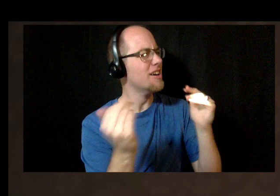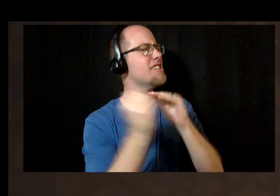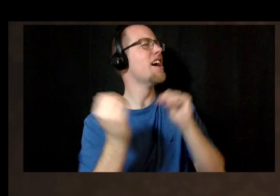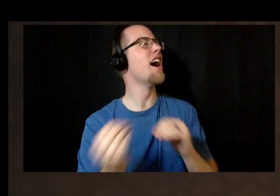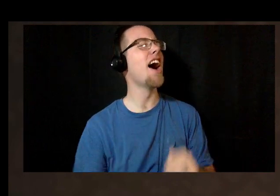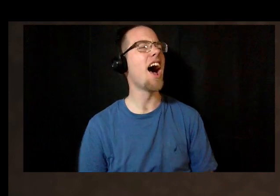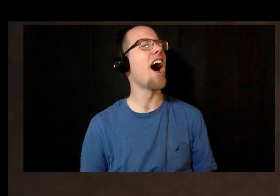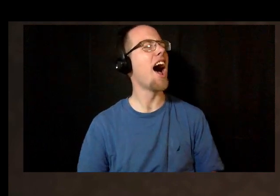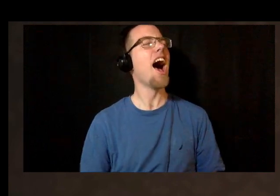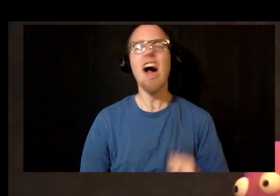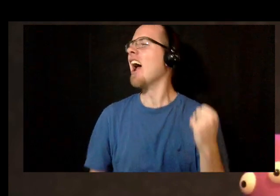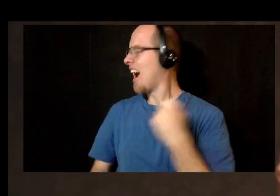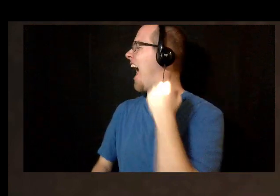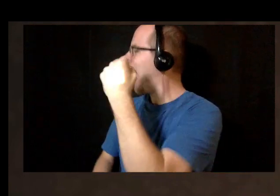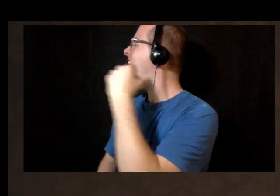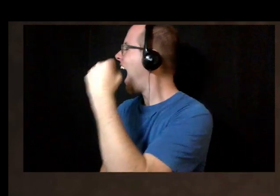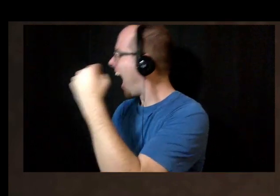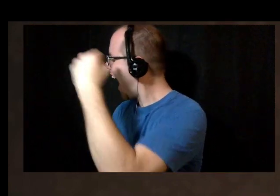He's like,